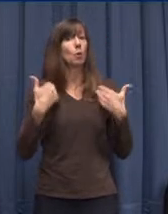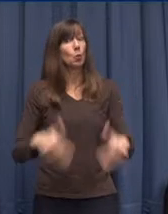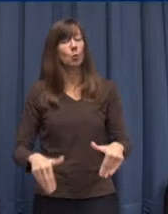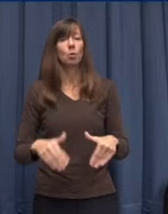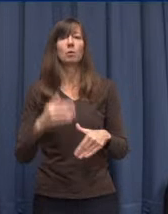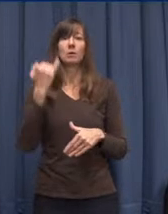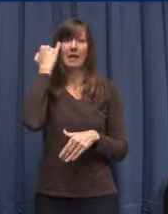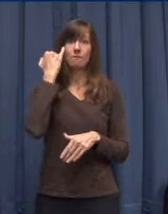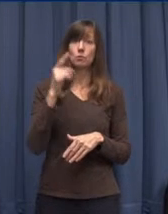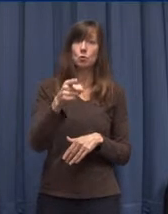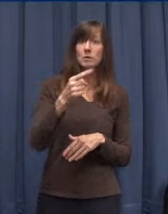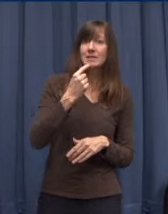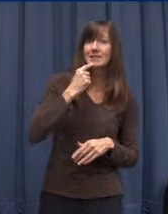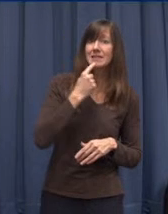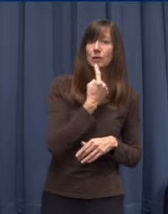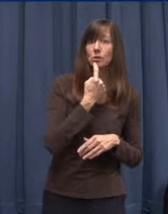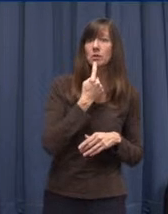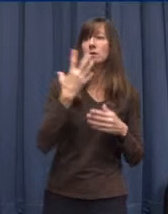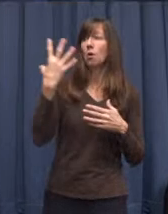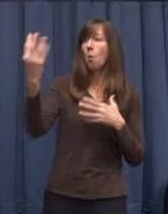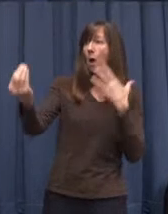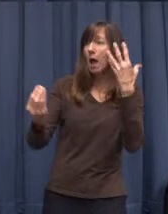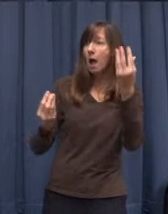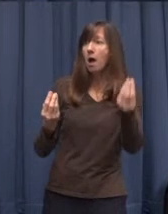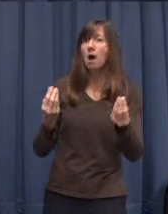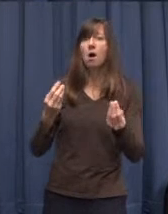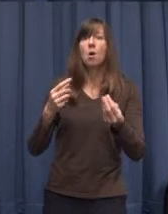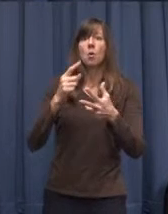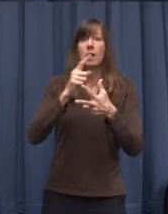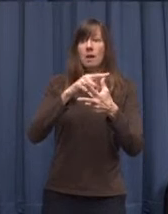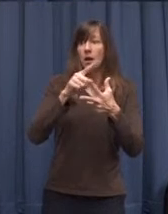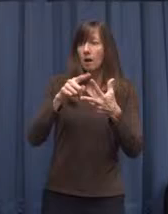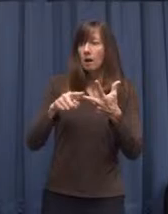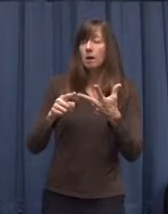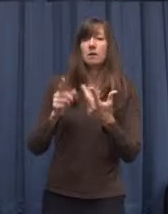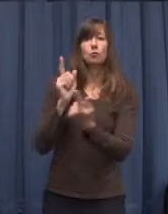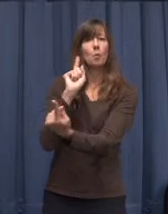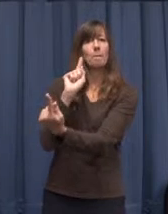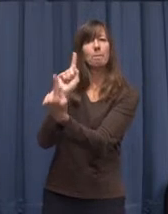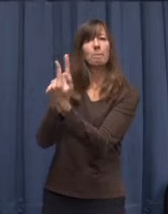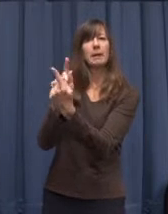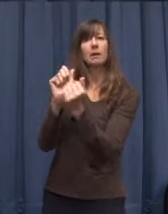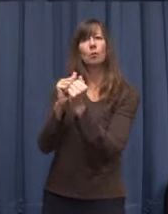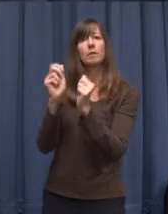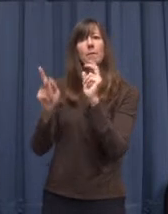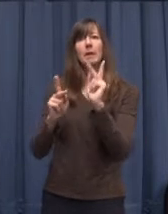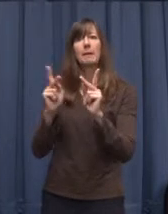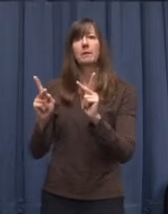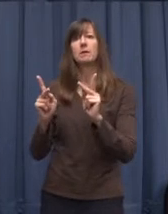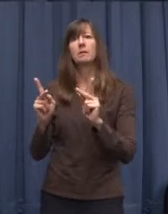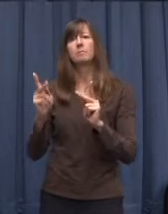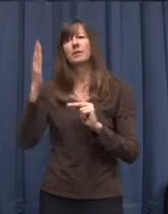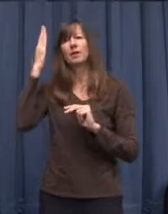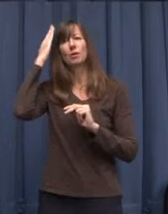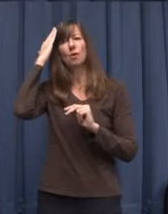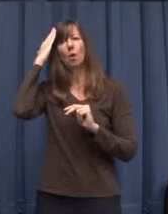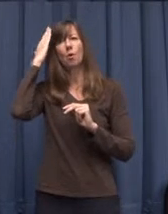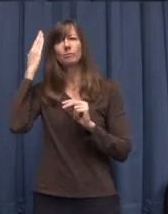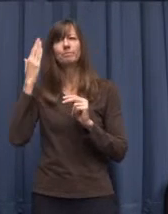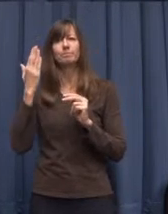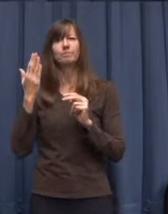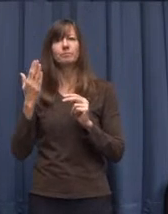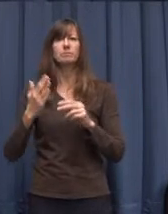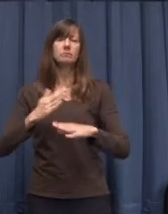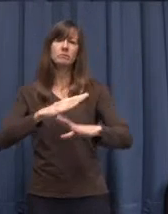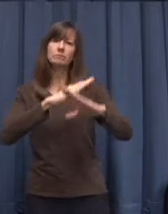you're meeting with individuals. We've heard a lot of this term of living room spread. It's not a perfect way to describe